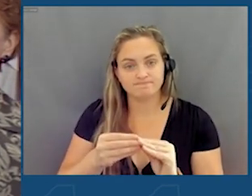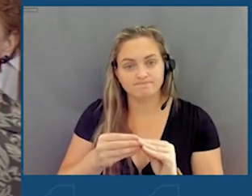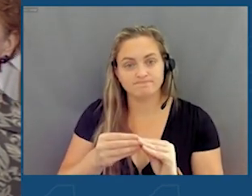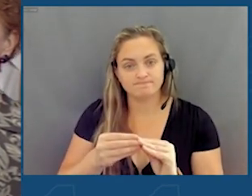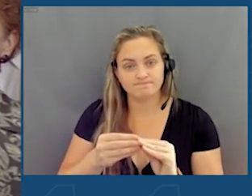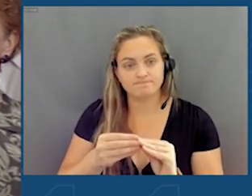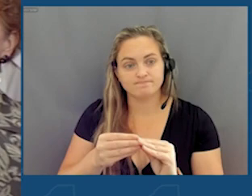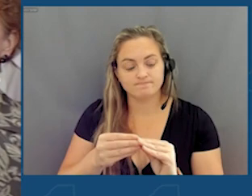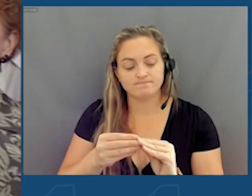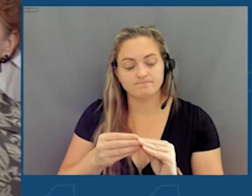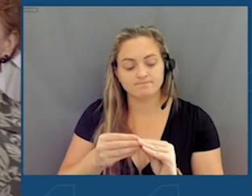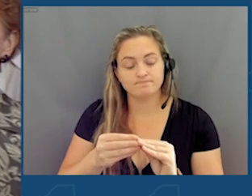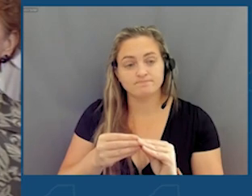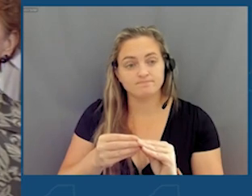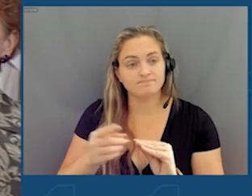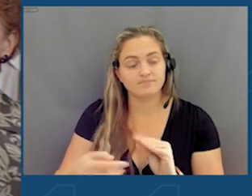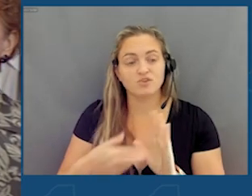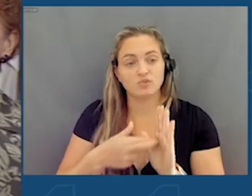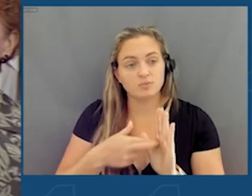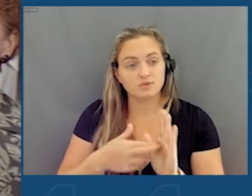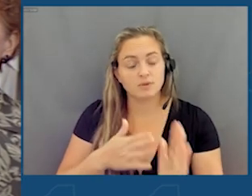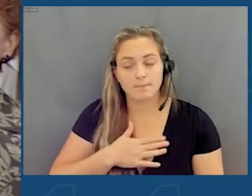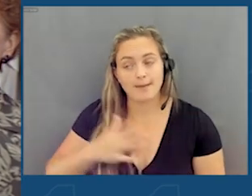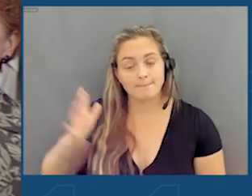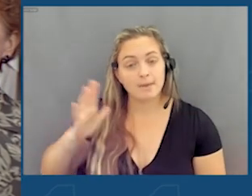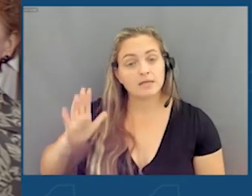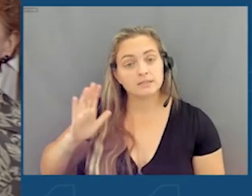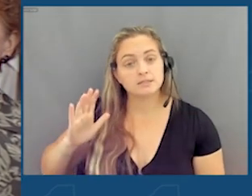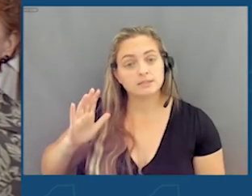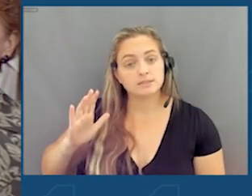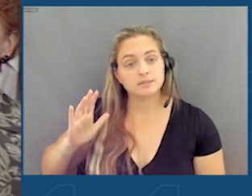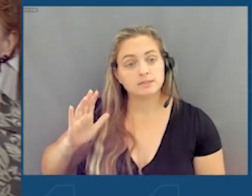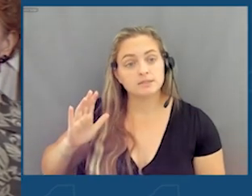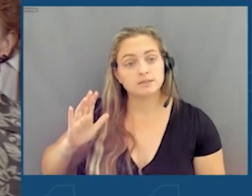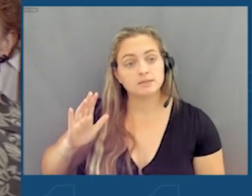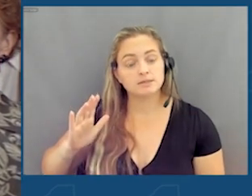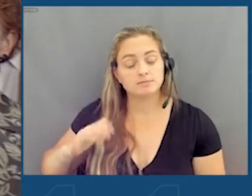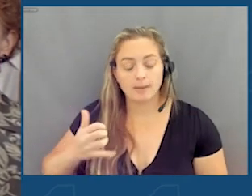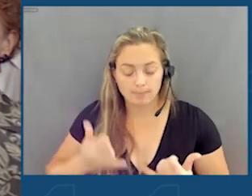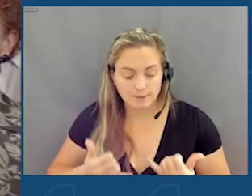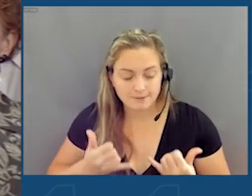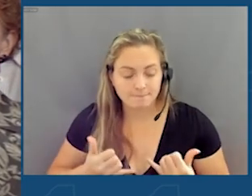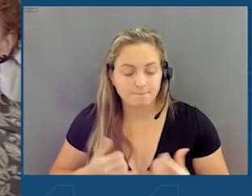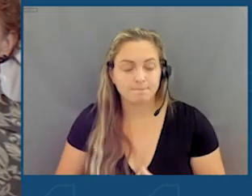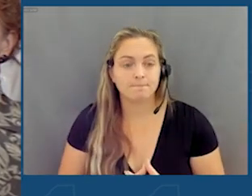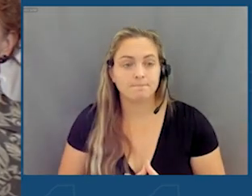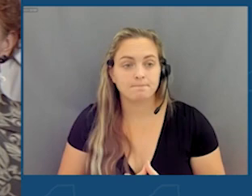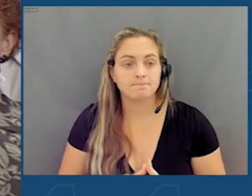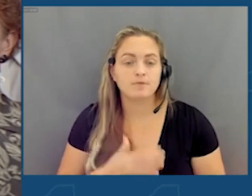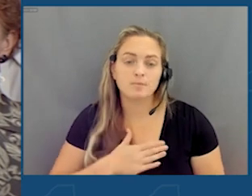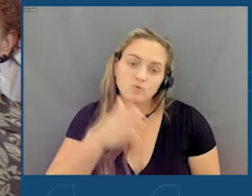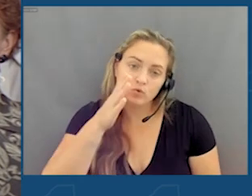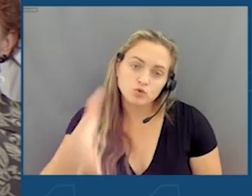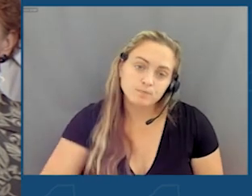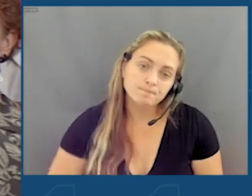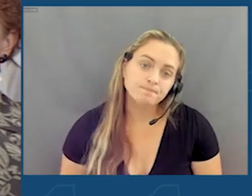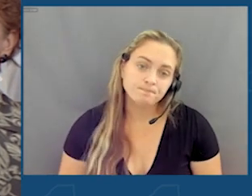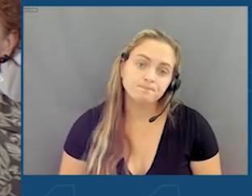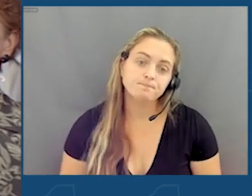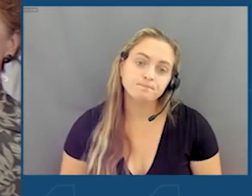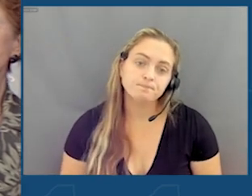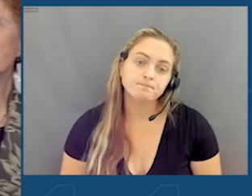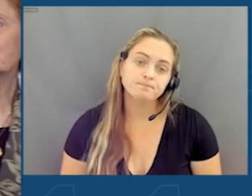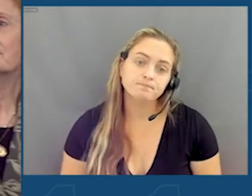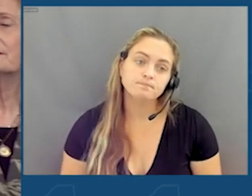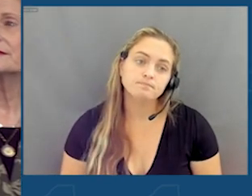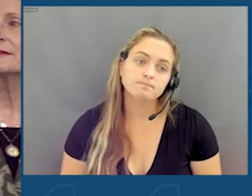These pieces represent my past, my present, and my future.